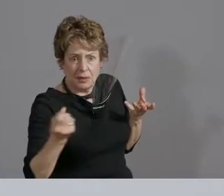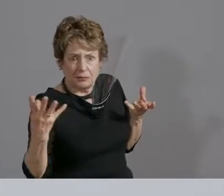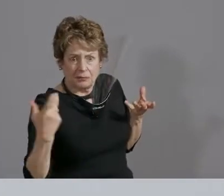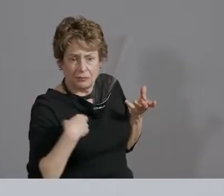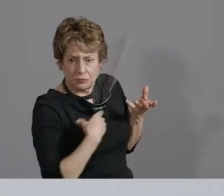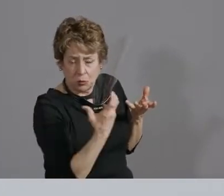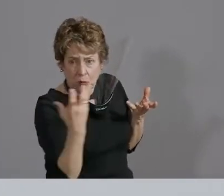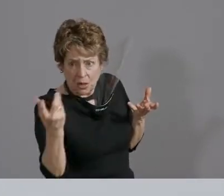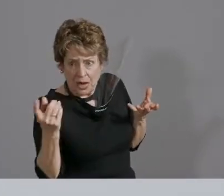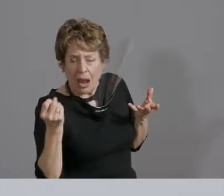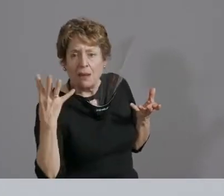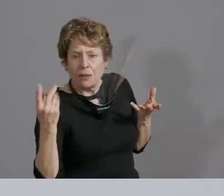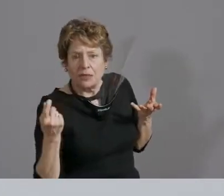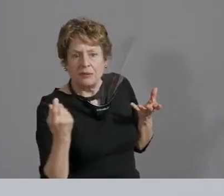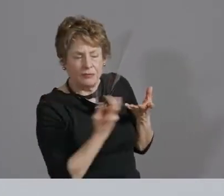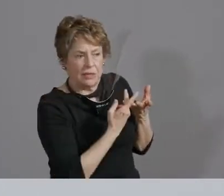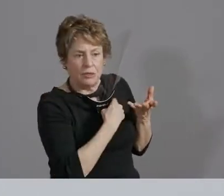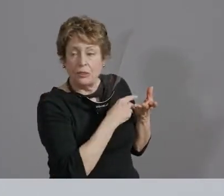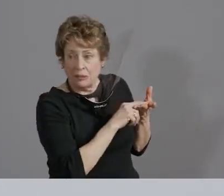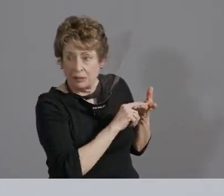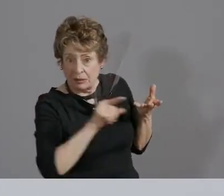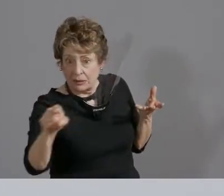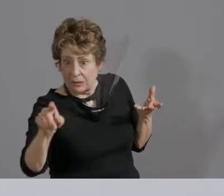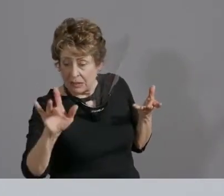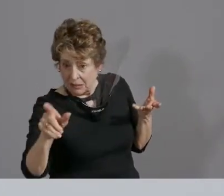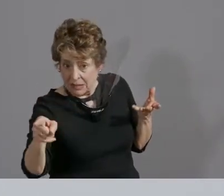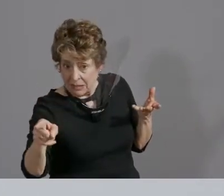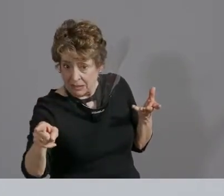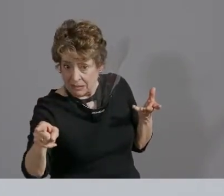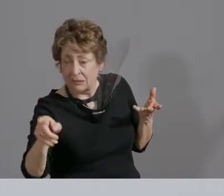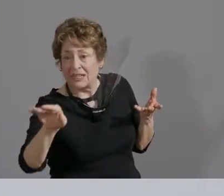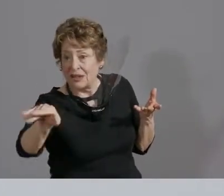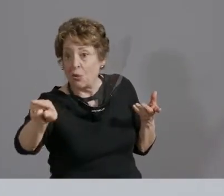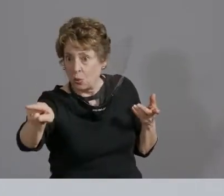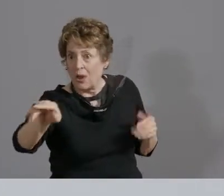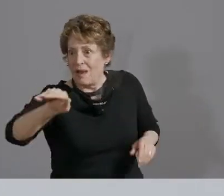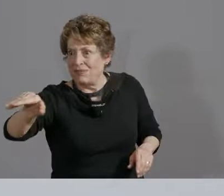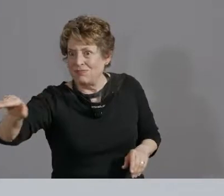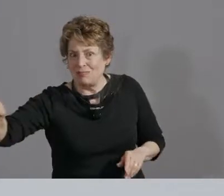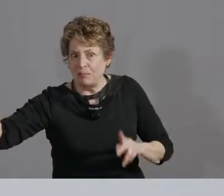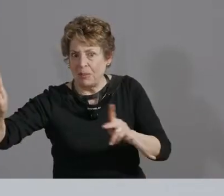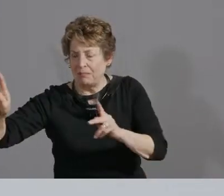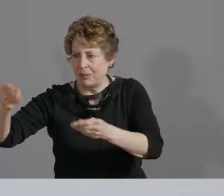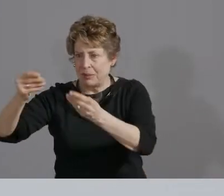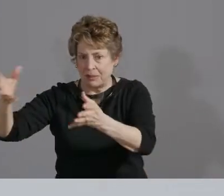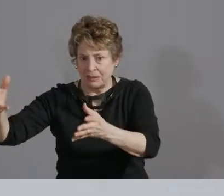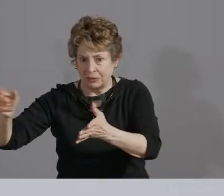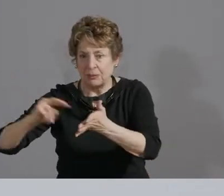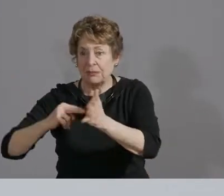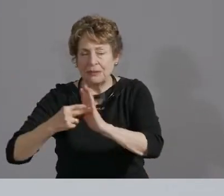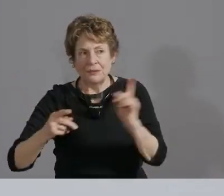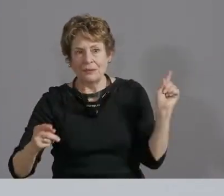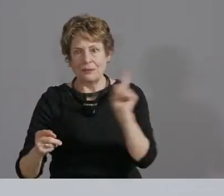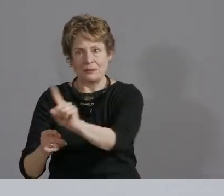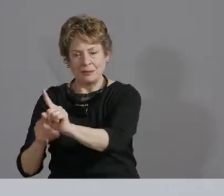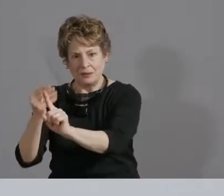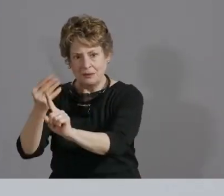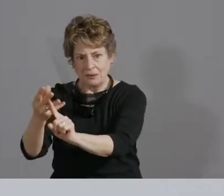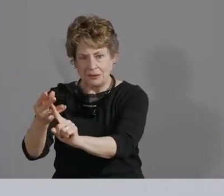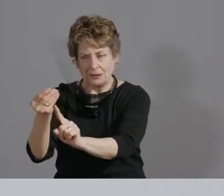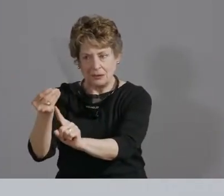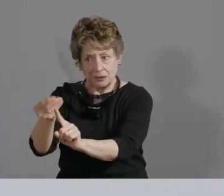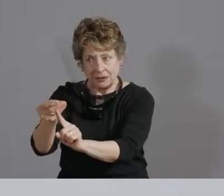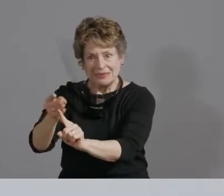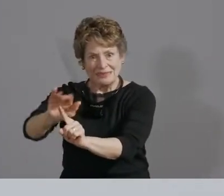that for high intensity direct communication, as well as scheduling community-based pods in